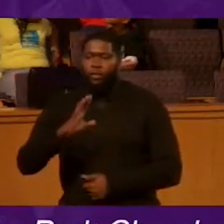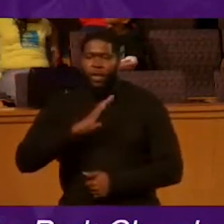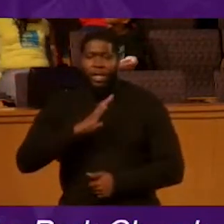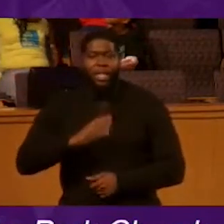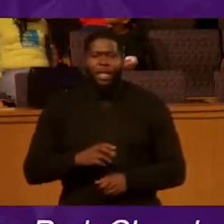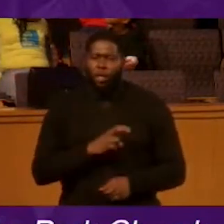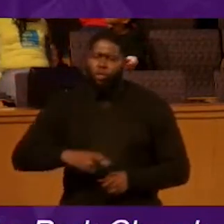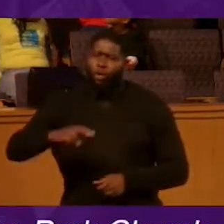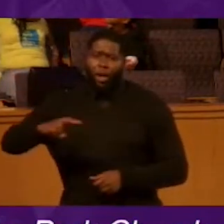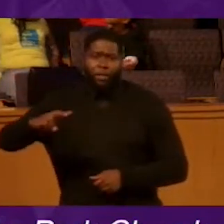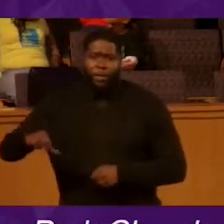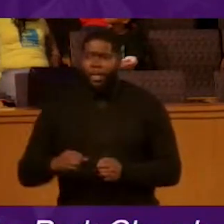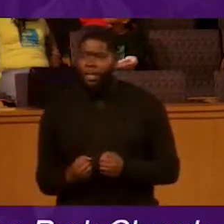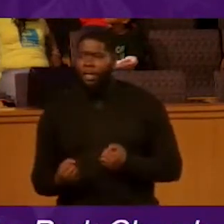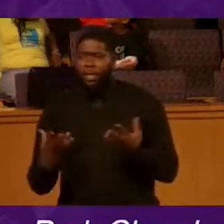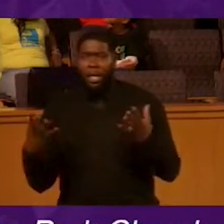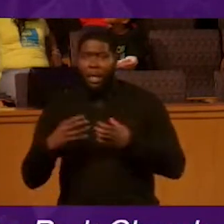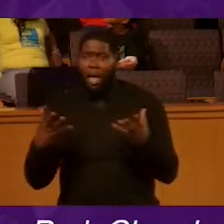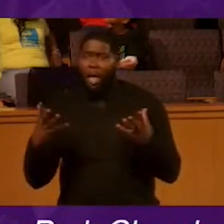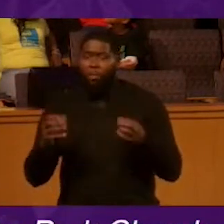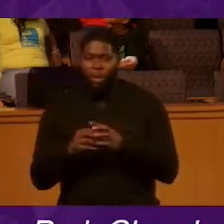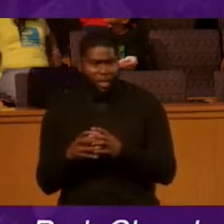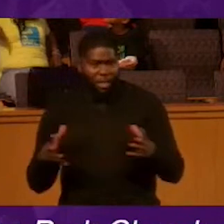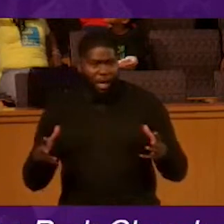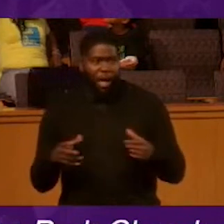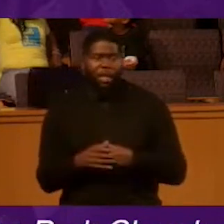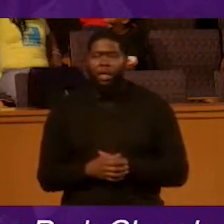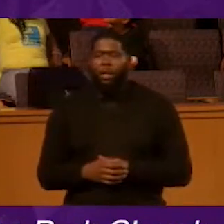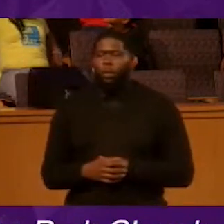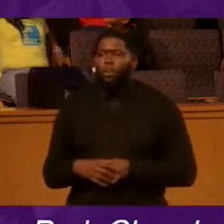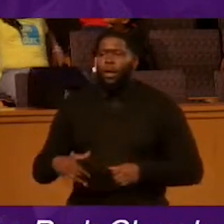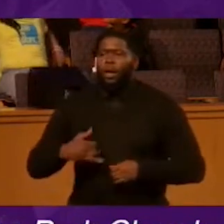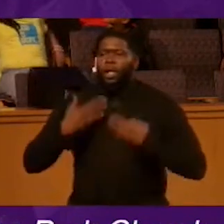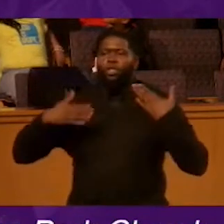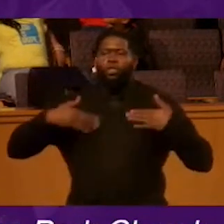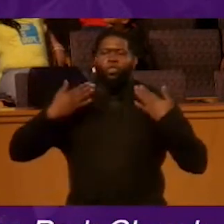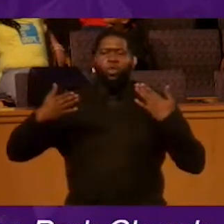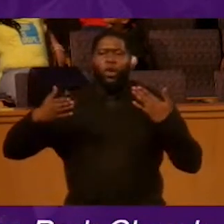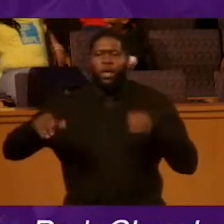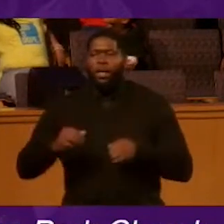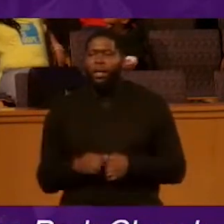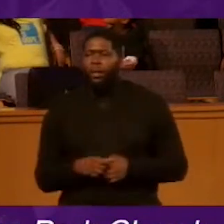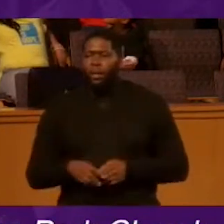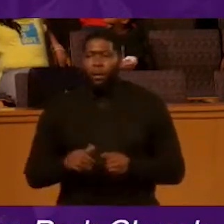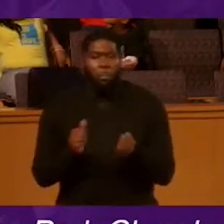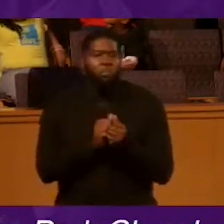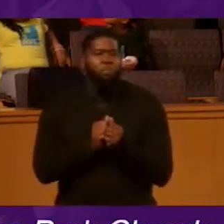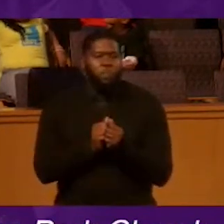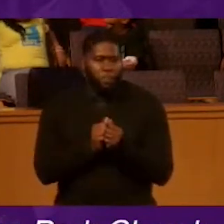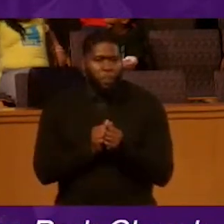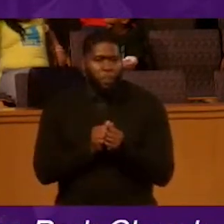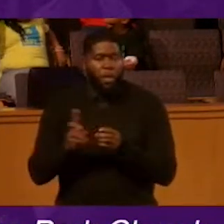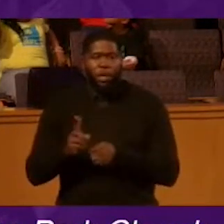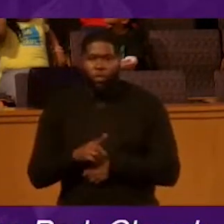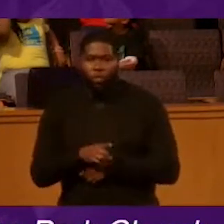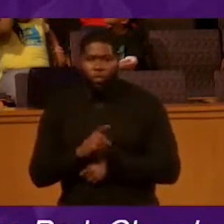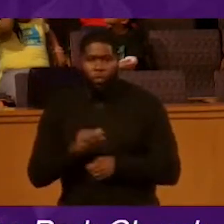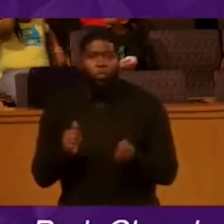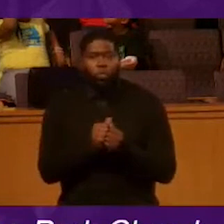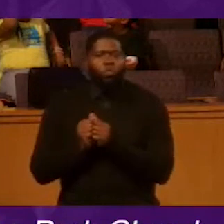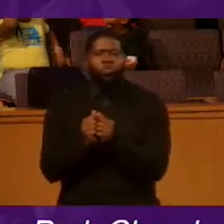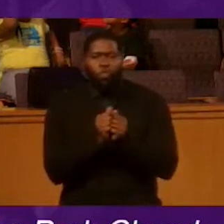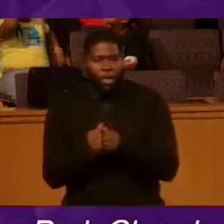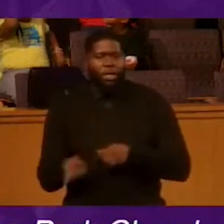lot, so it's been a bit much. But I just enjoy hanging out with him. And some of the things that we do, of course,